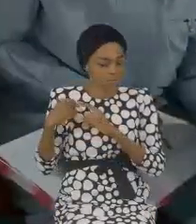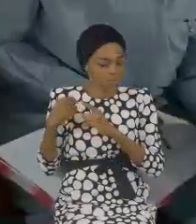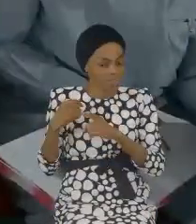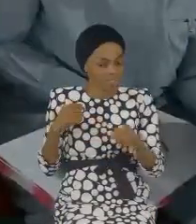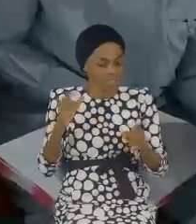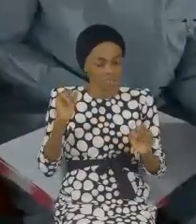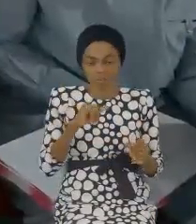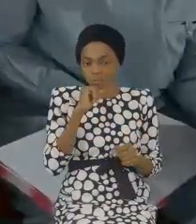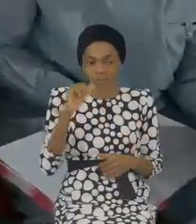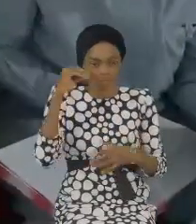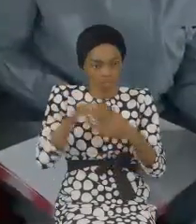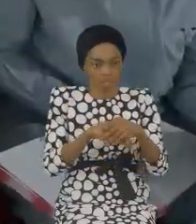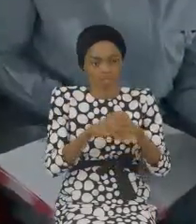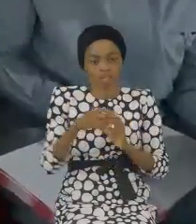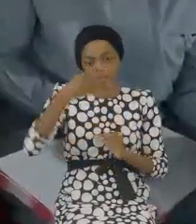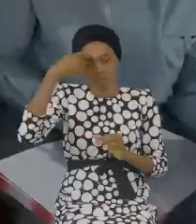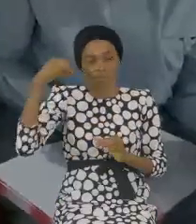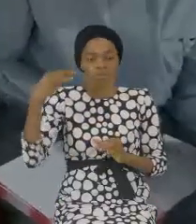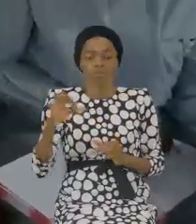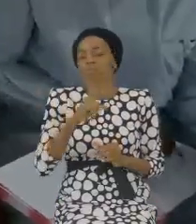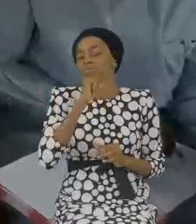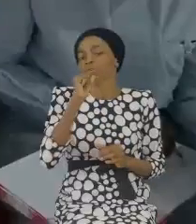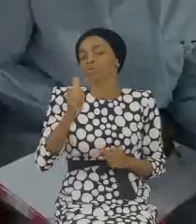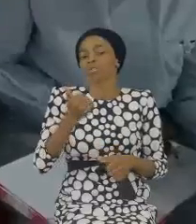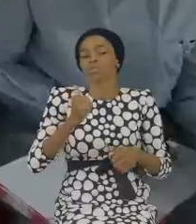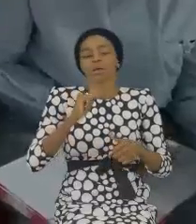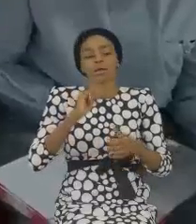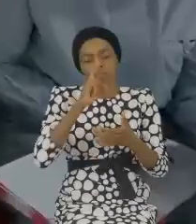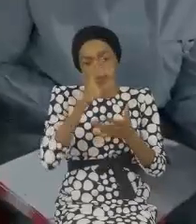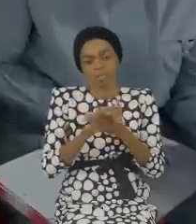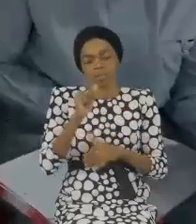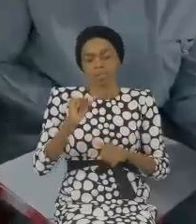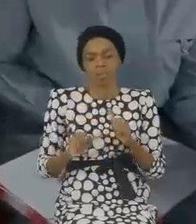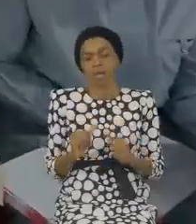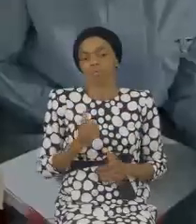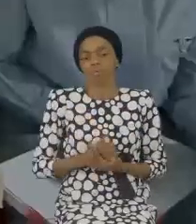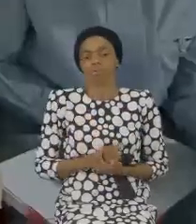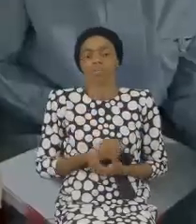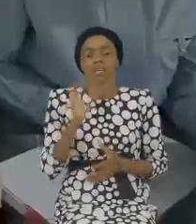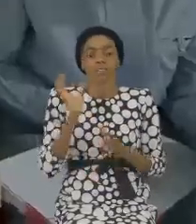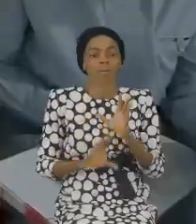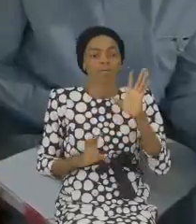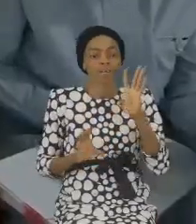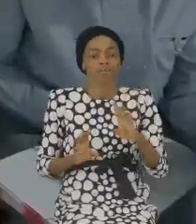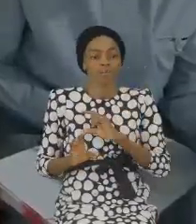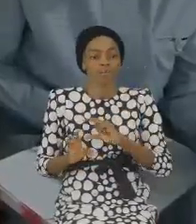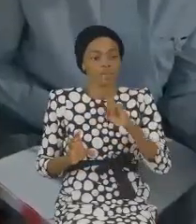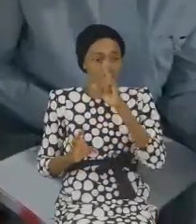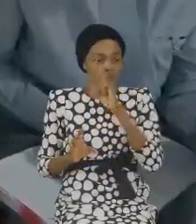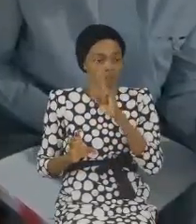enter in because of unbelief. Chapter 4, verse 1. In chapter 4, verse